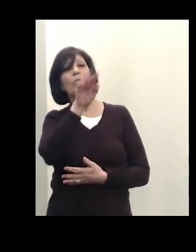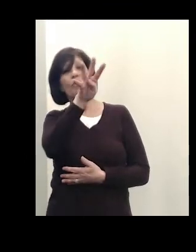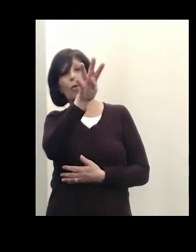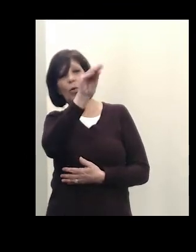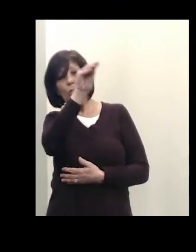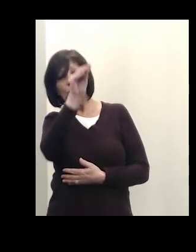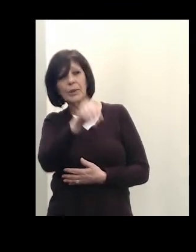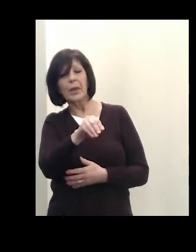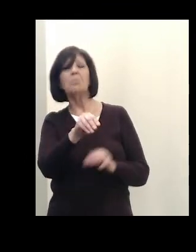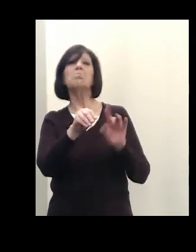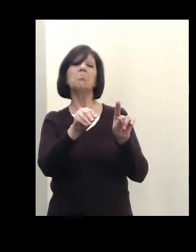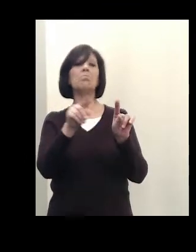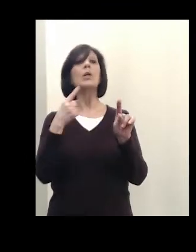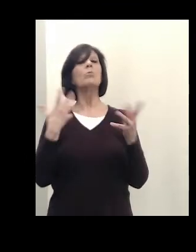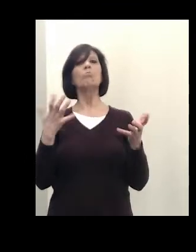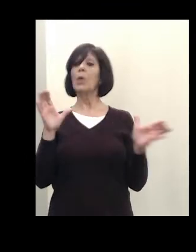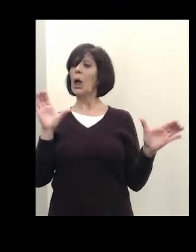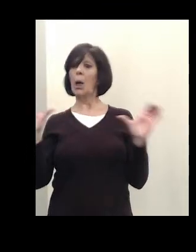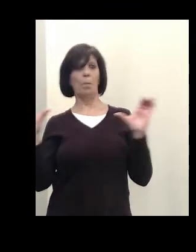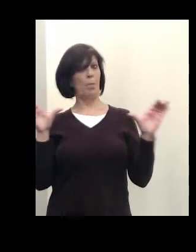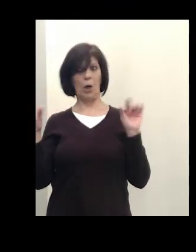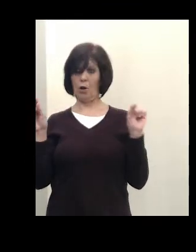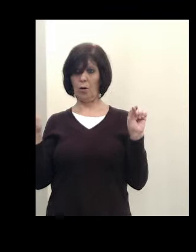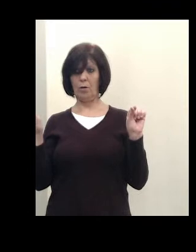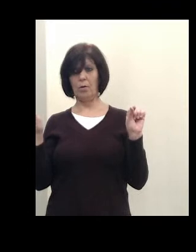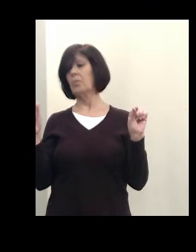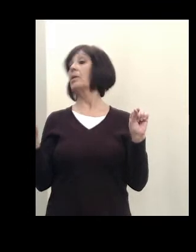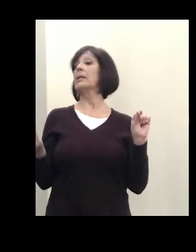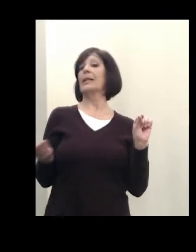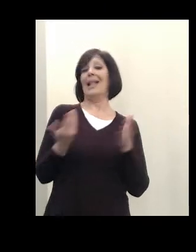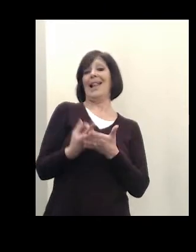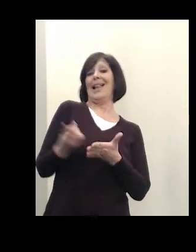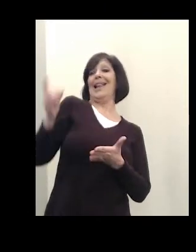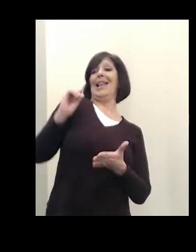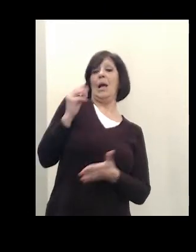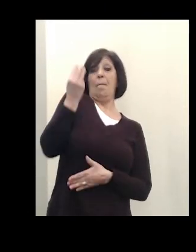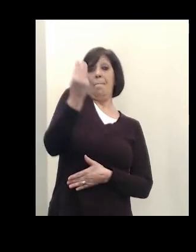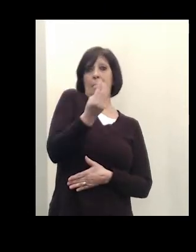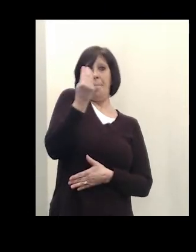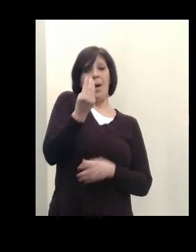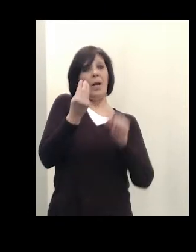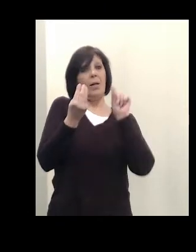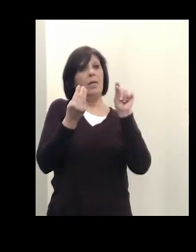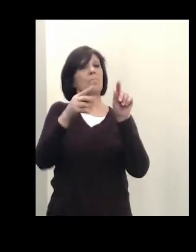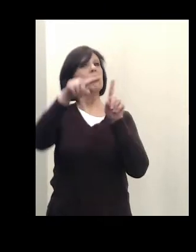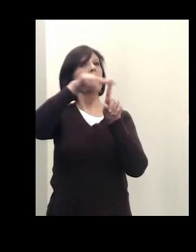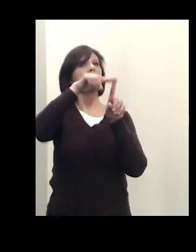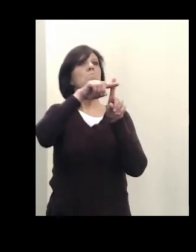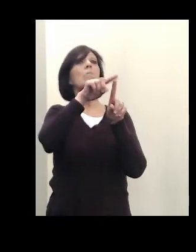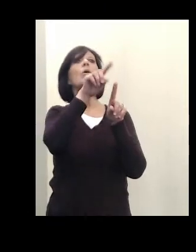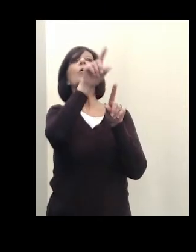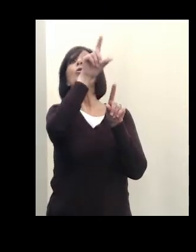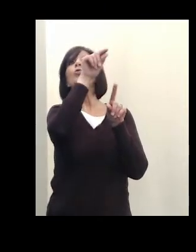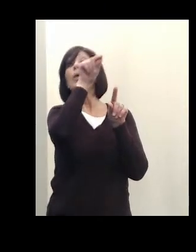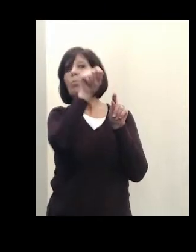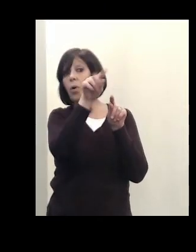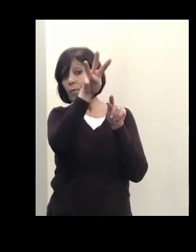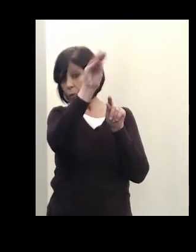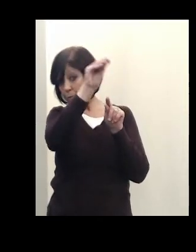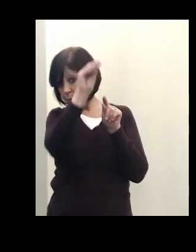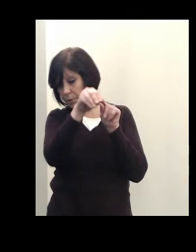some comparison, the prior Monday, the positivity rate was 20.4%, and there